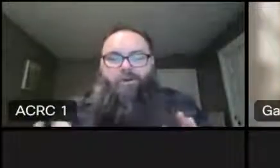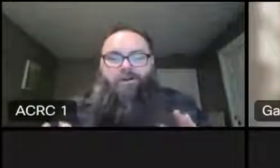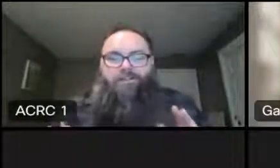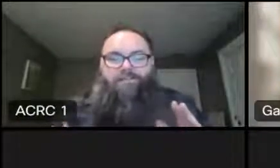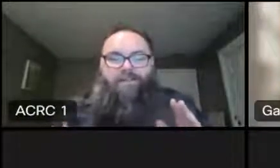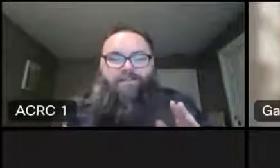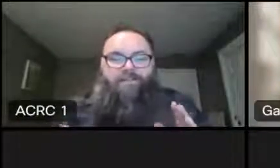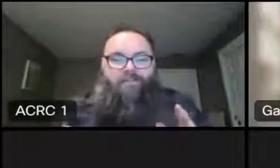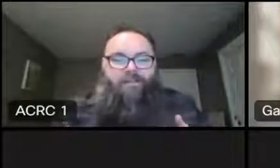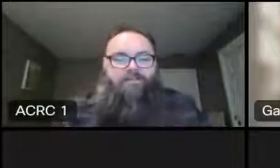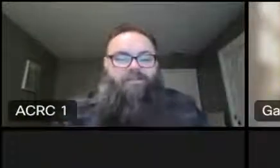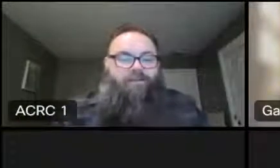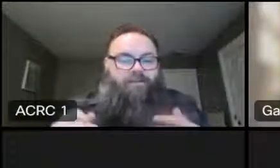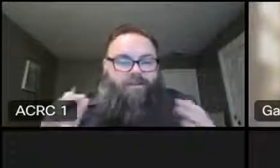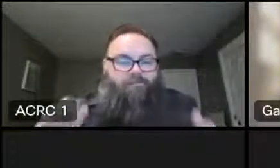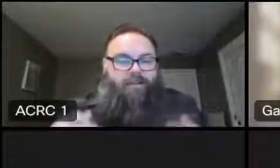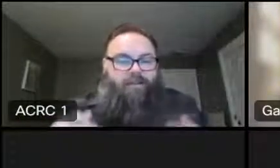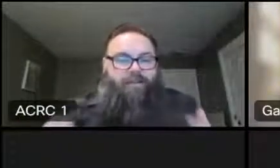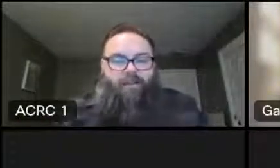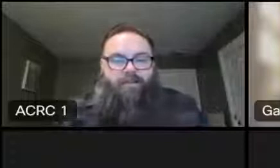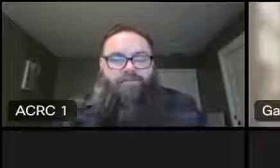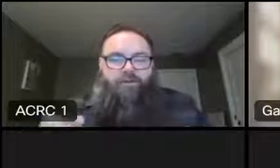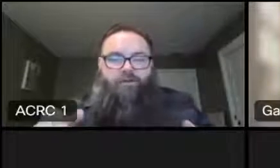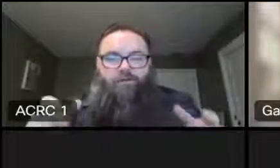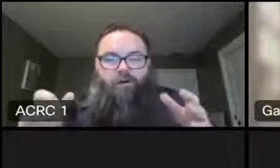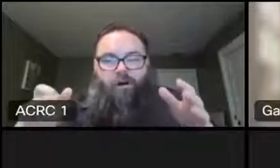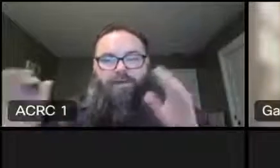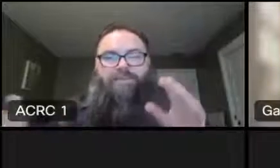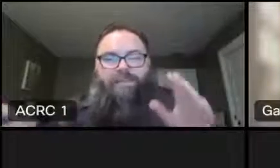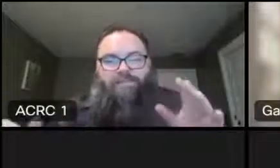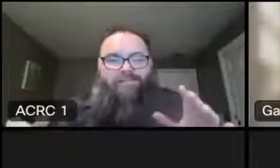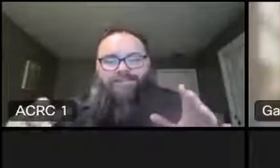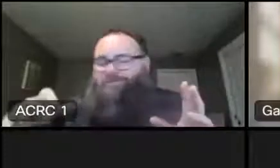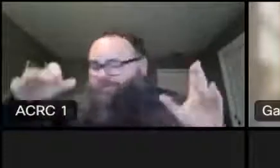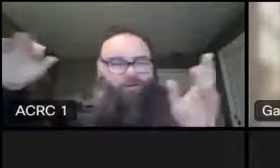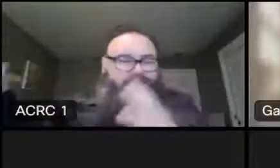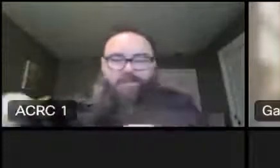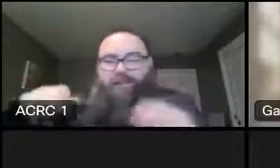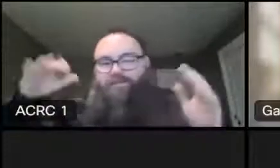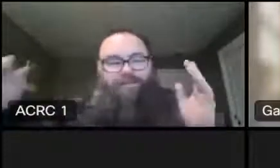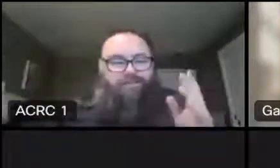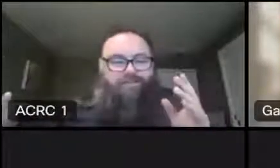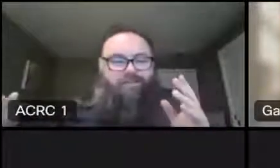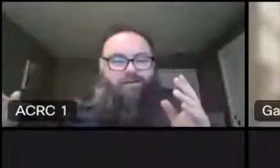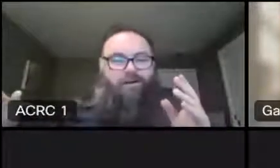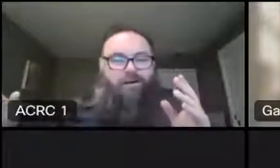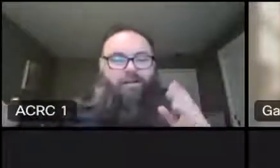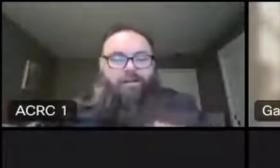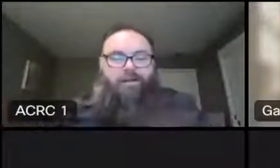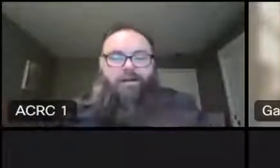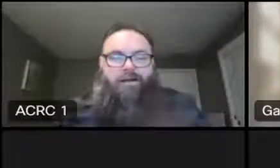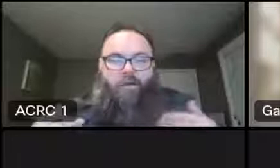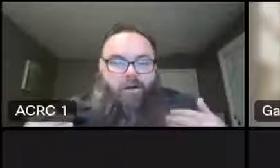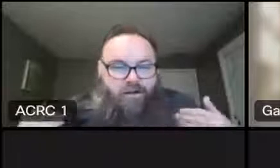We're working on some ideas related to kind of a separate landing page for our housing activities, because we have all these different housing activities that are going